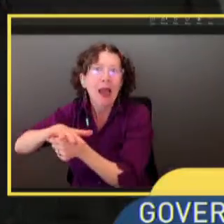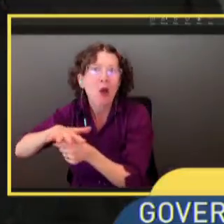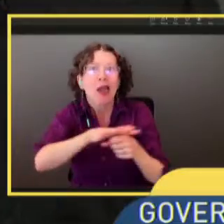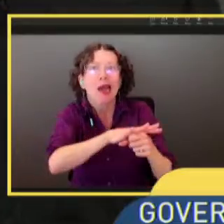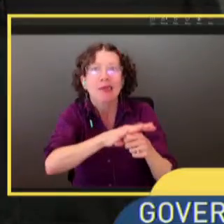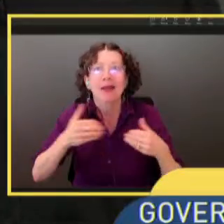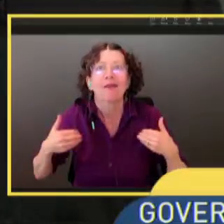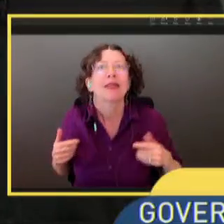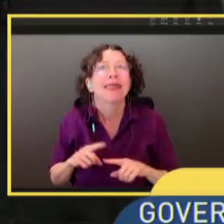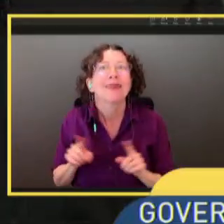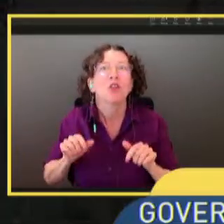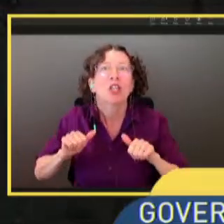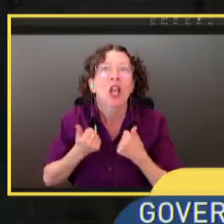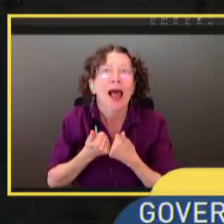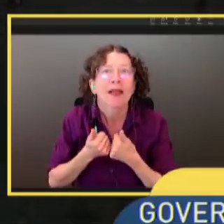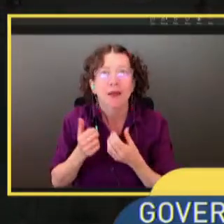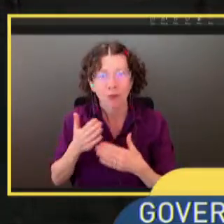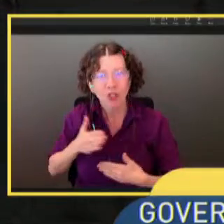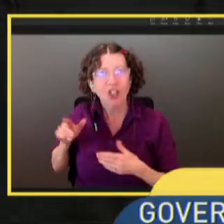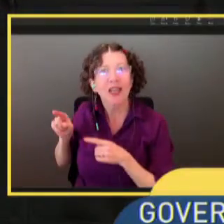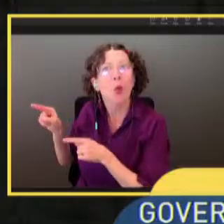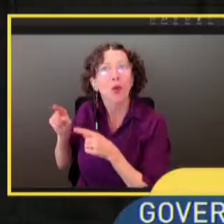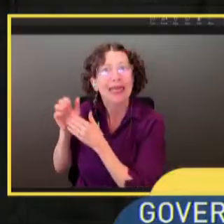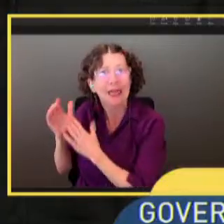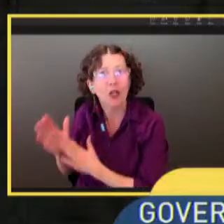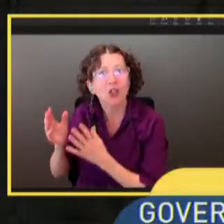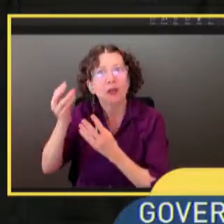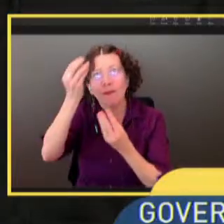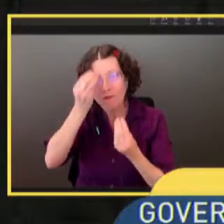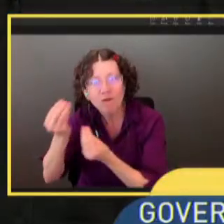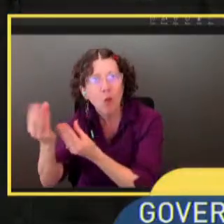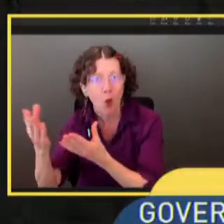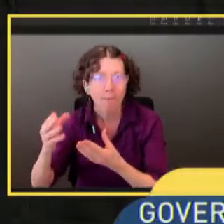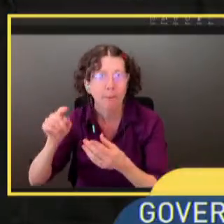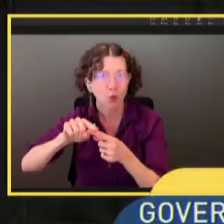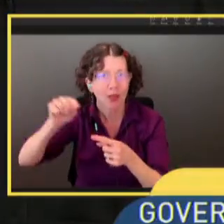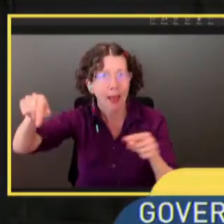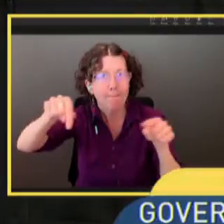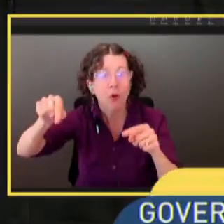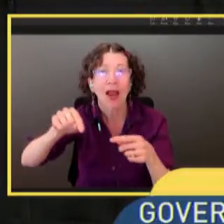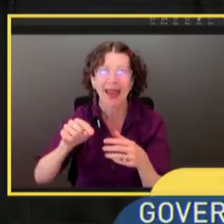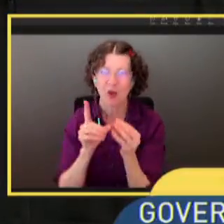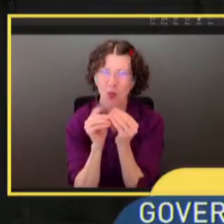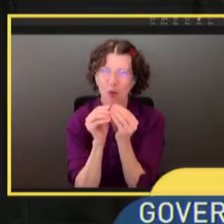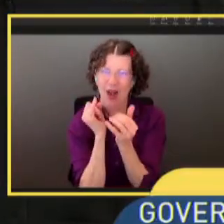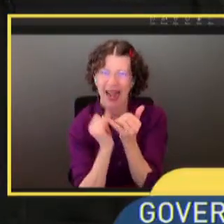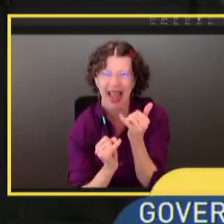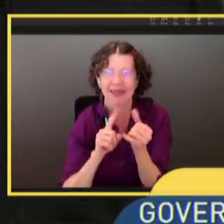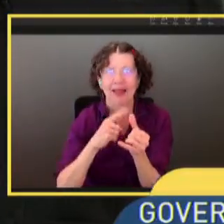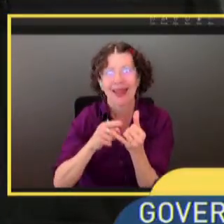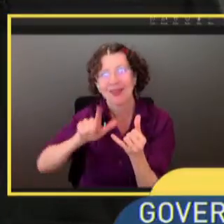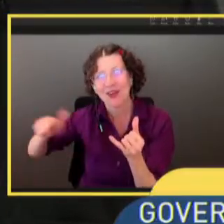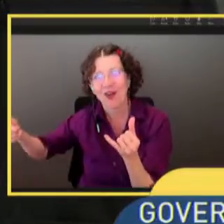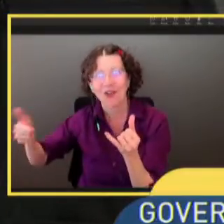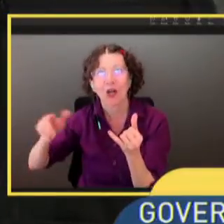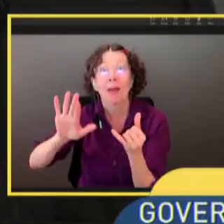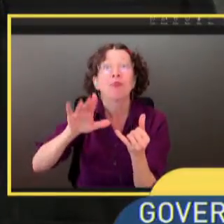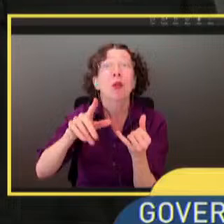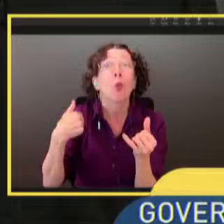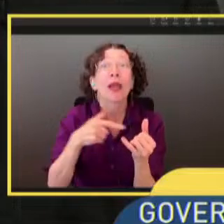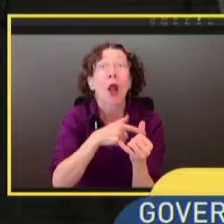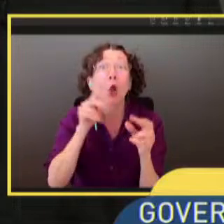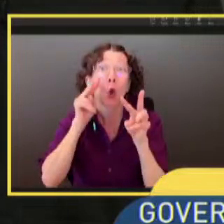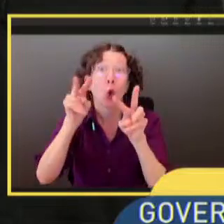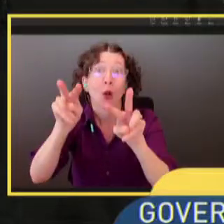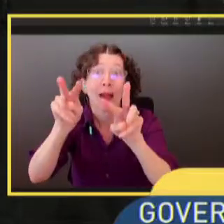challenging time for their constituents. We appreciate their leadership and making sure their constituents stay as informed as possible. Different jurisdictions